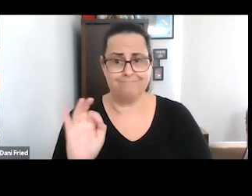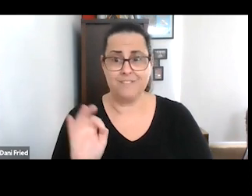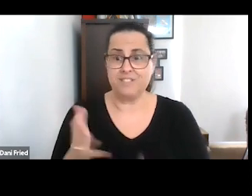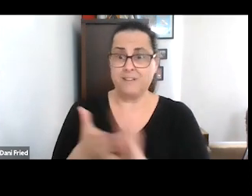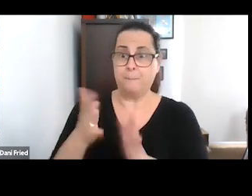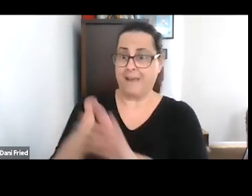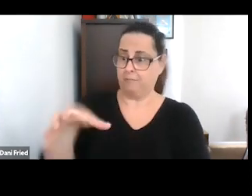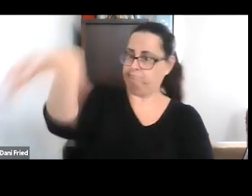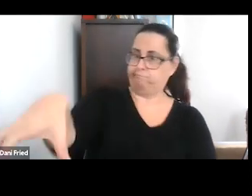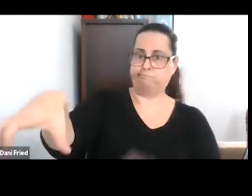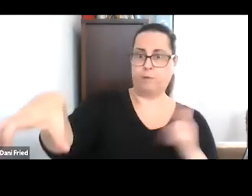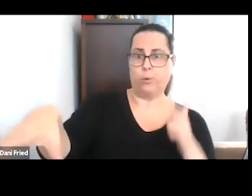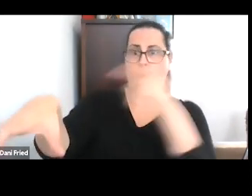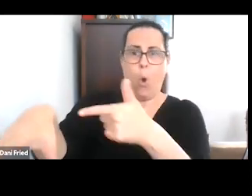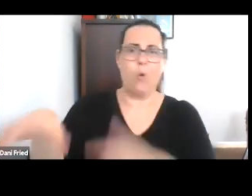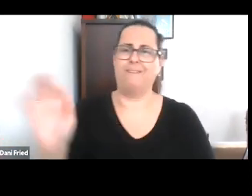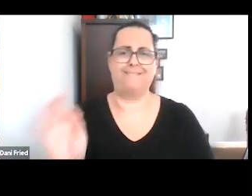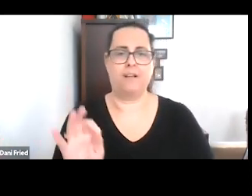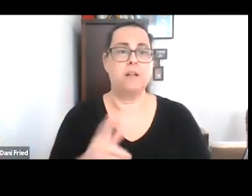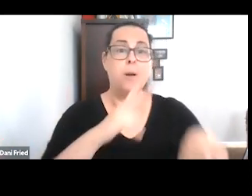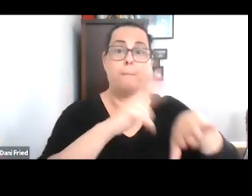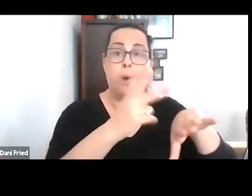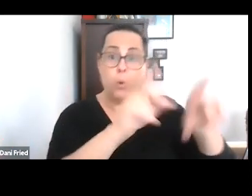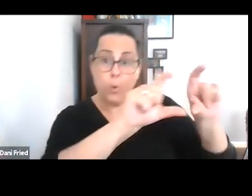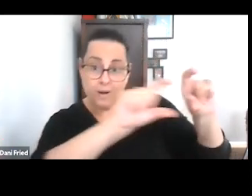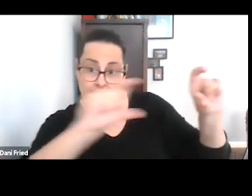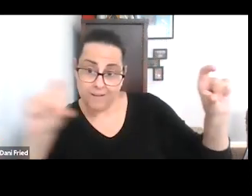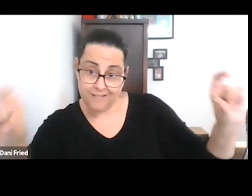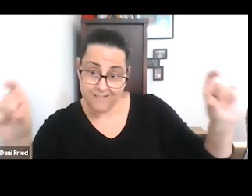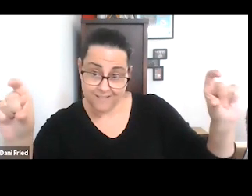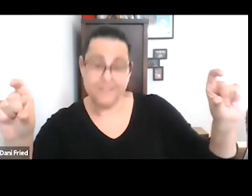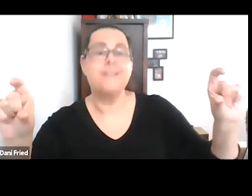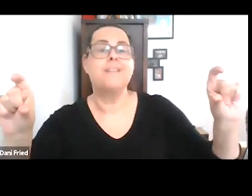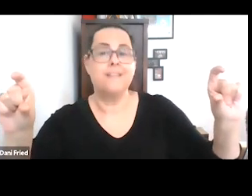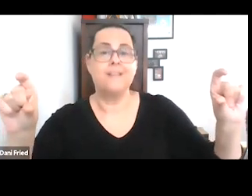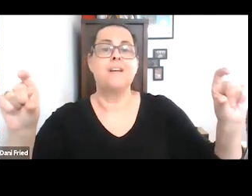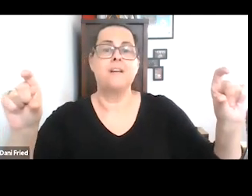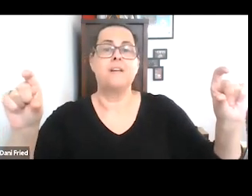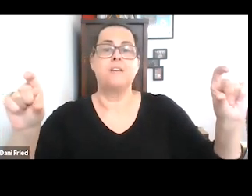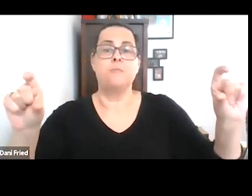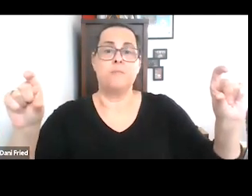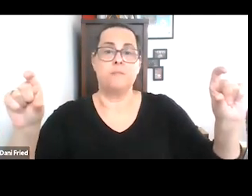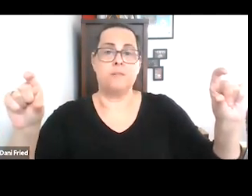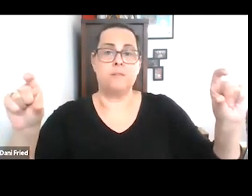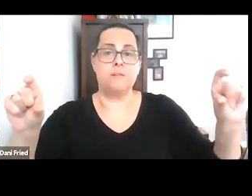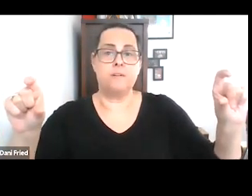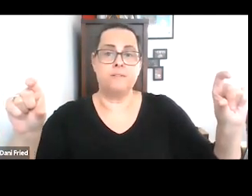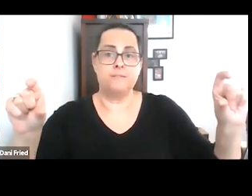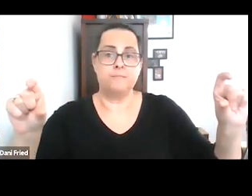location. If you look at the blue section in the middle, you'll see